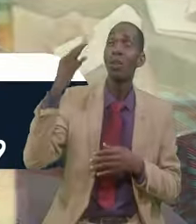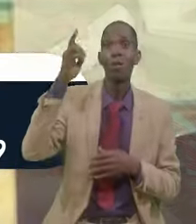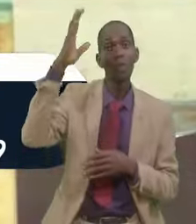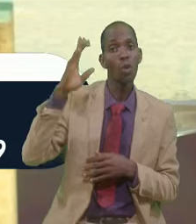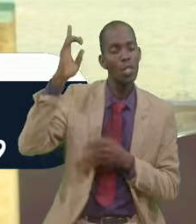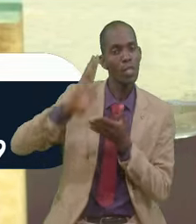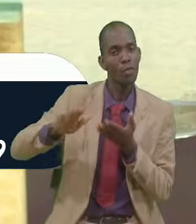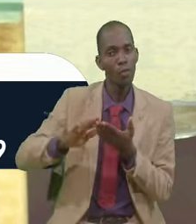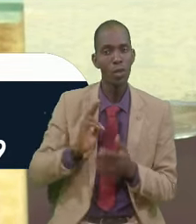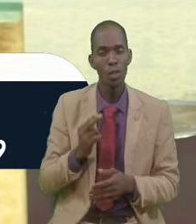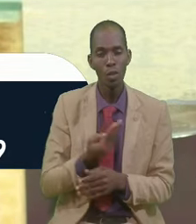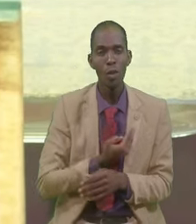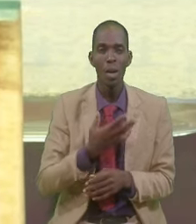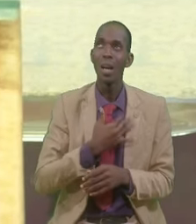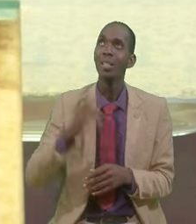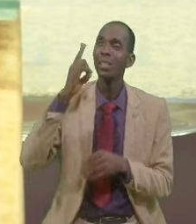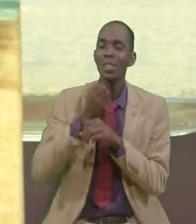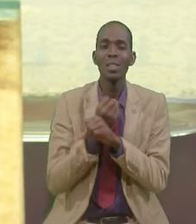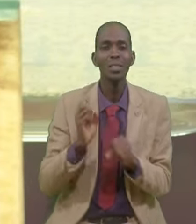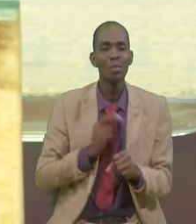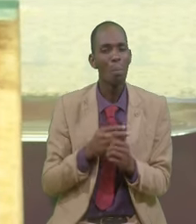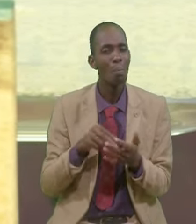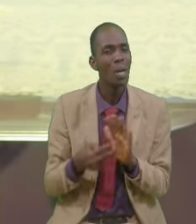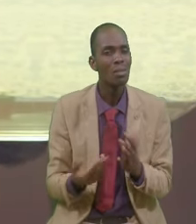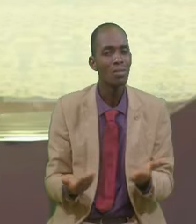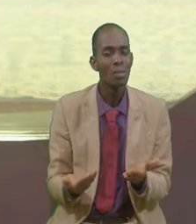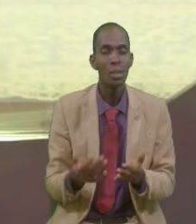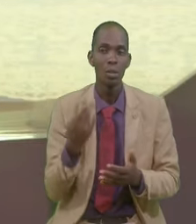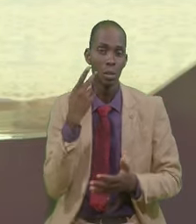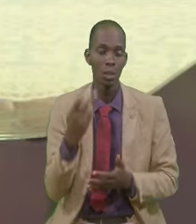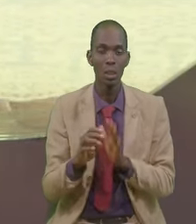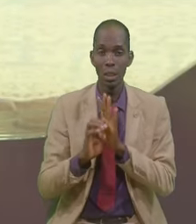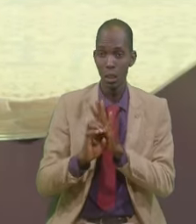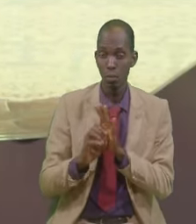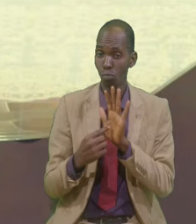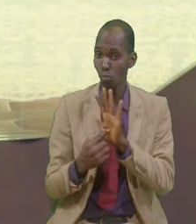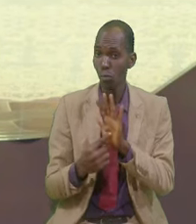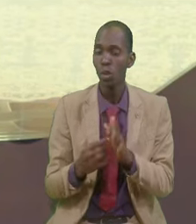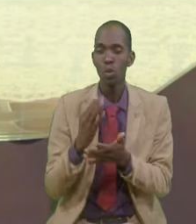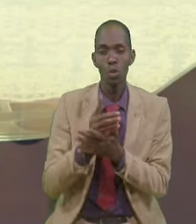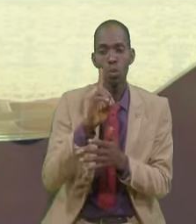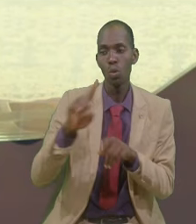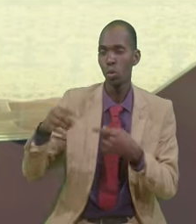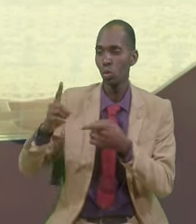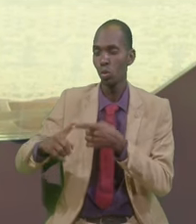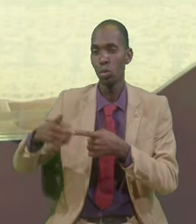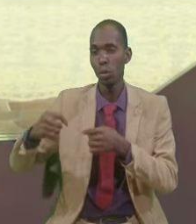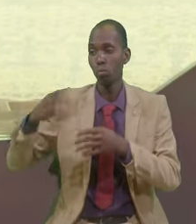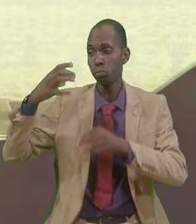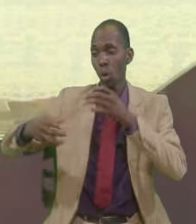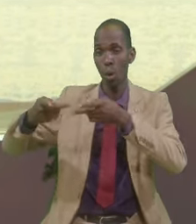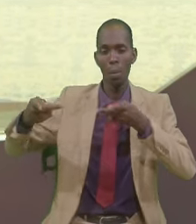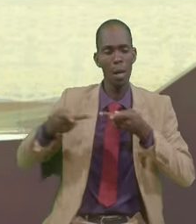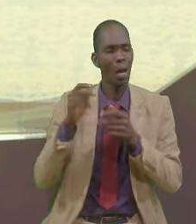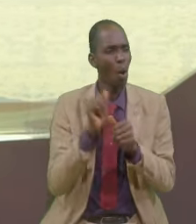us and it justifies us. What does that mean? It's like, you know, somebody goes to court and everybody speaks